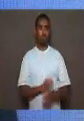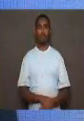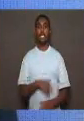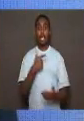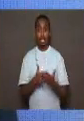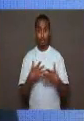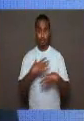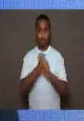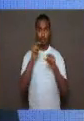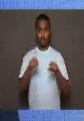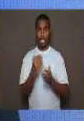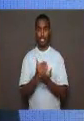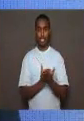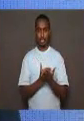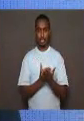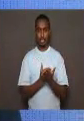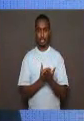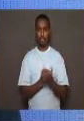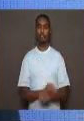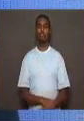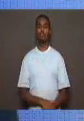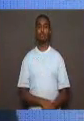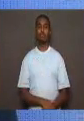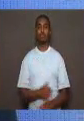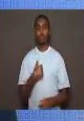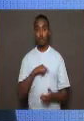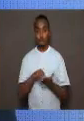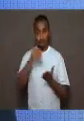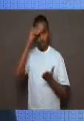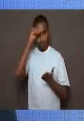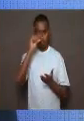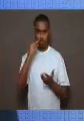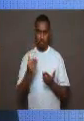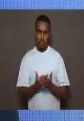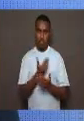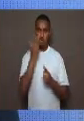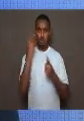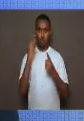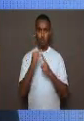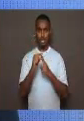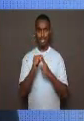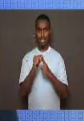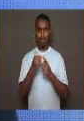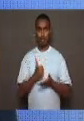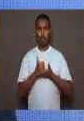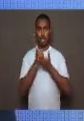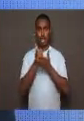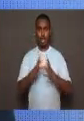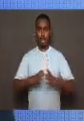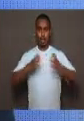This concludes today's lesson. We have learned some new words to help expand